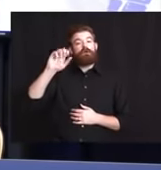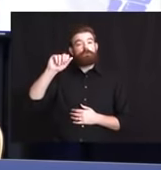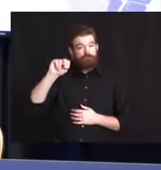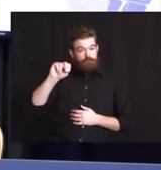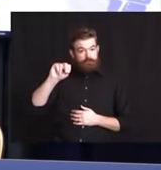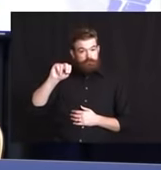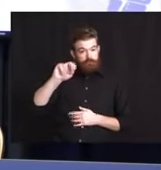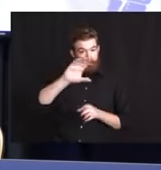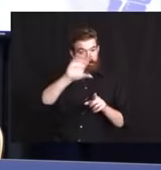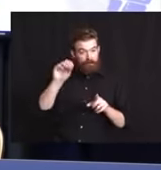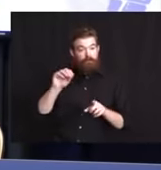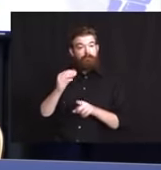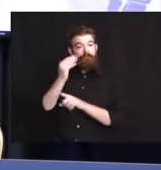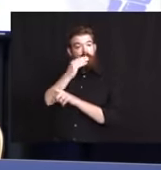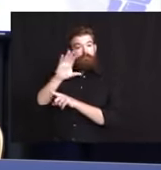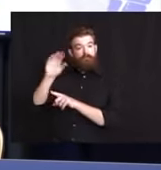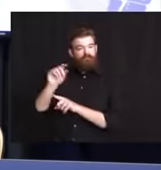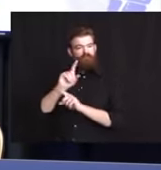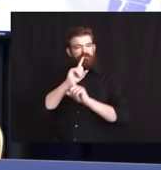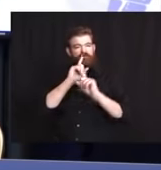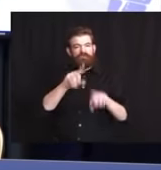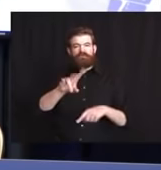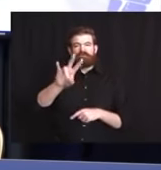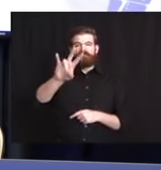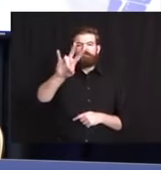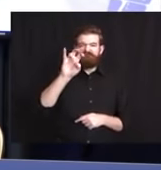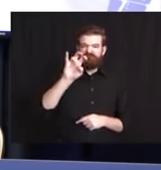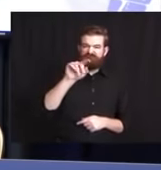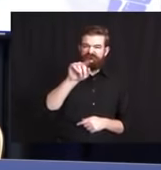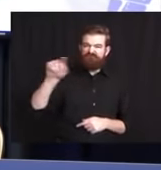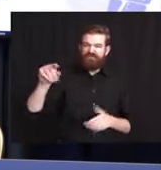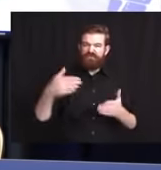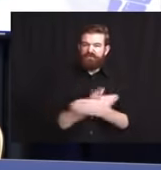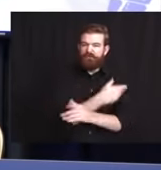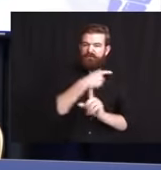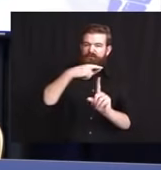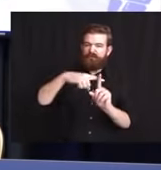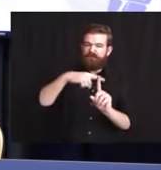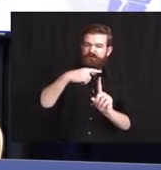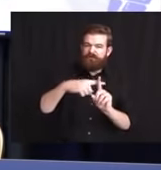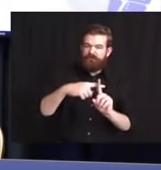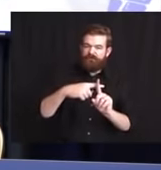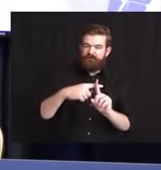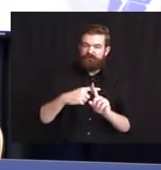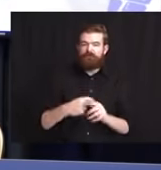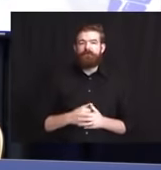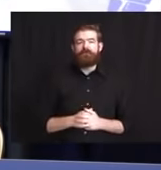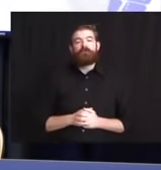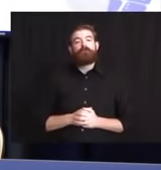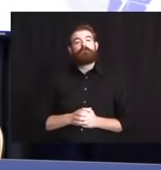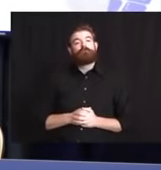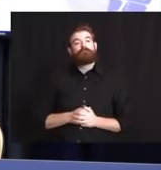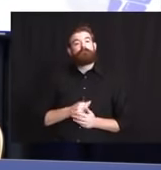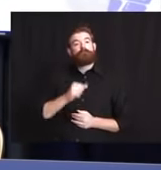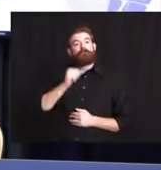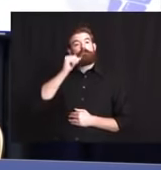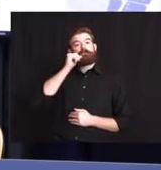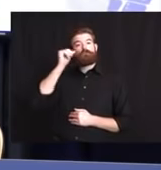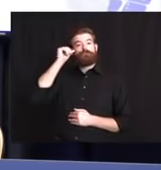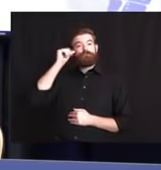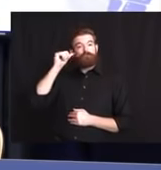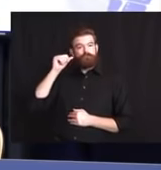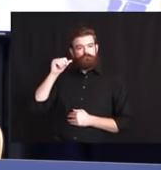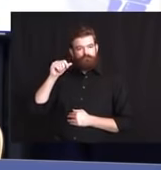736 new cases. On Thursday, the number of cases reported in Ocean County was 112, the